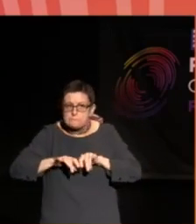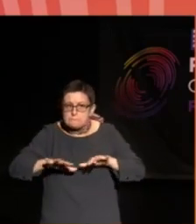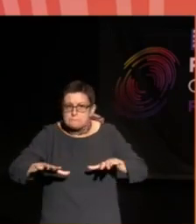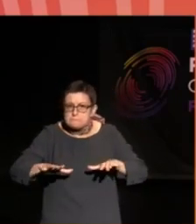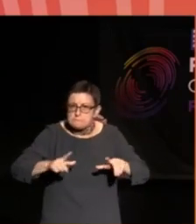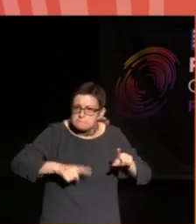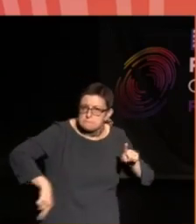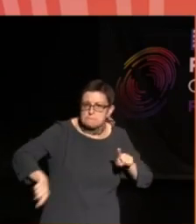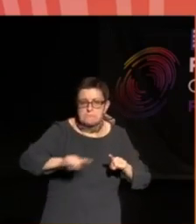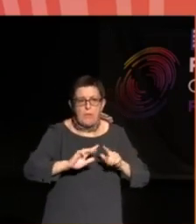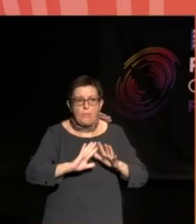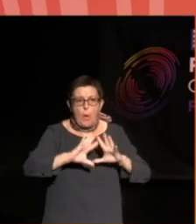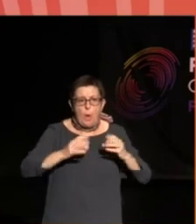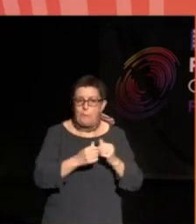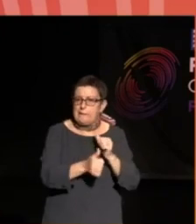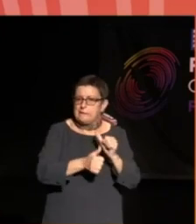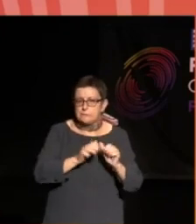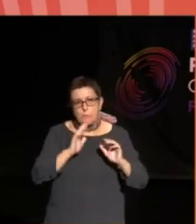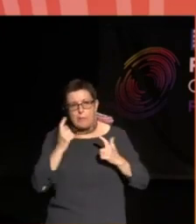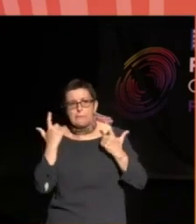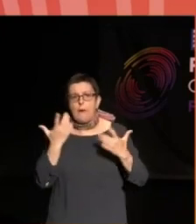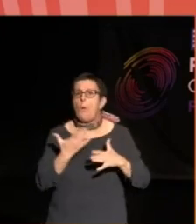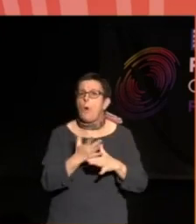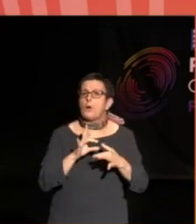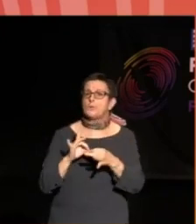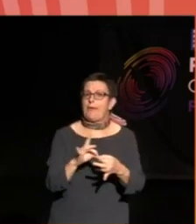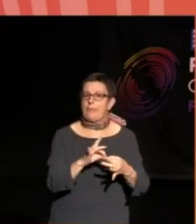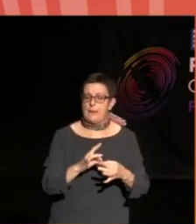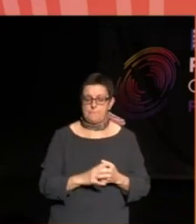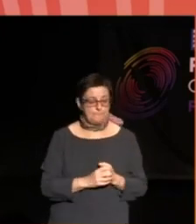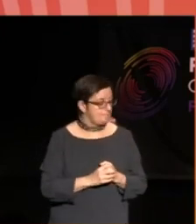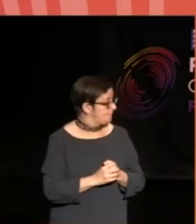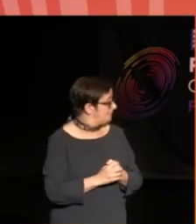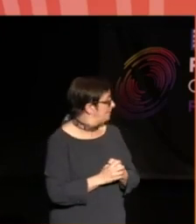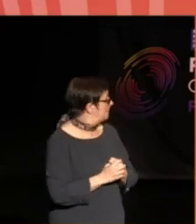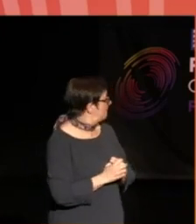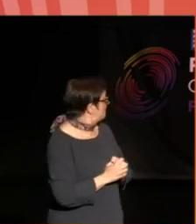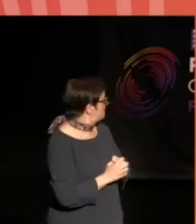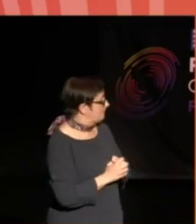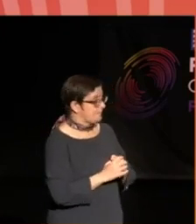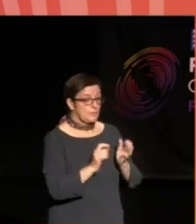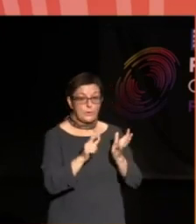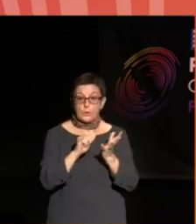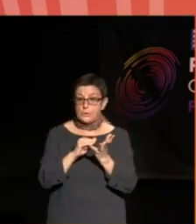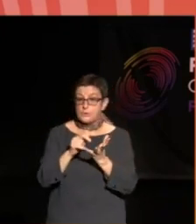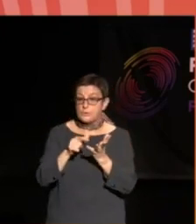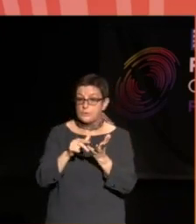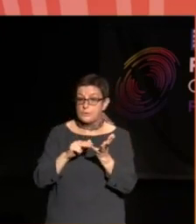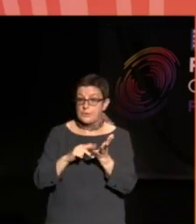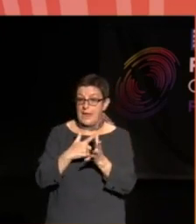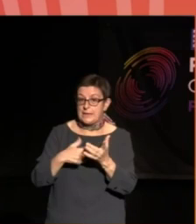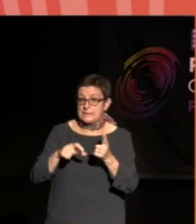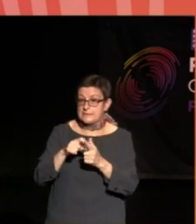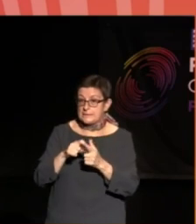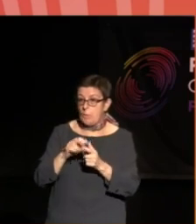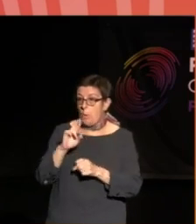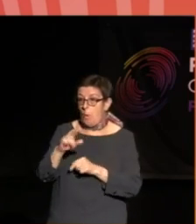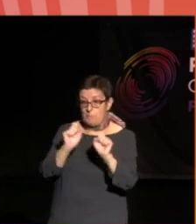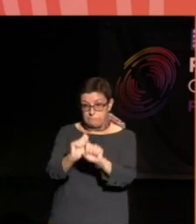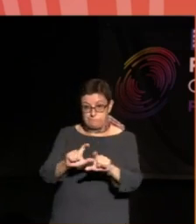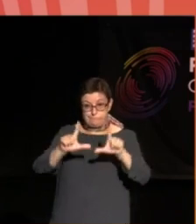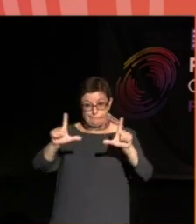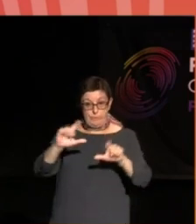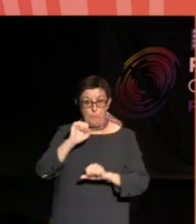more widely throughout the industry. Thank you. Sunand, hopefully we can see you on screen in a